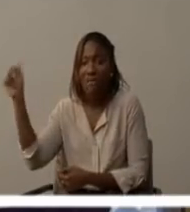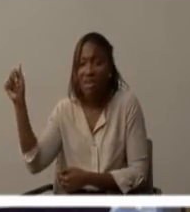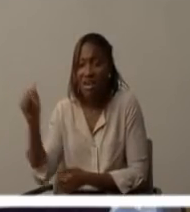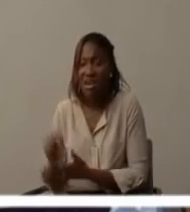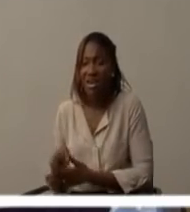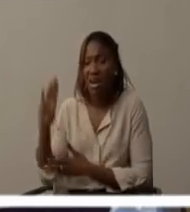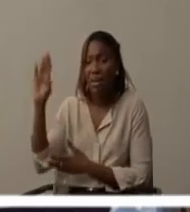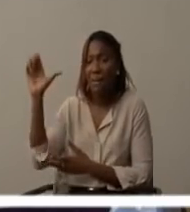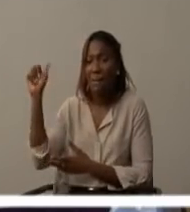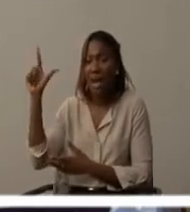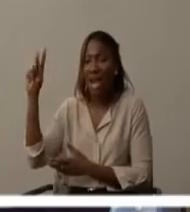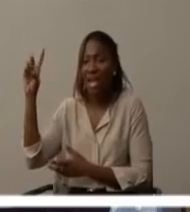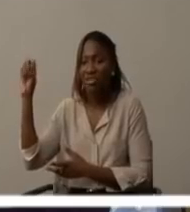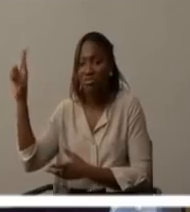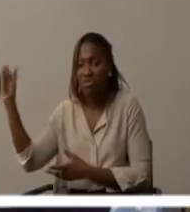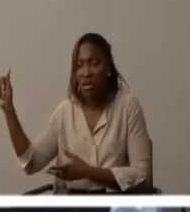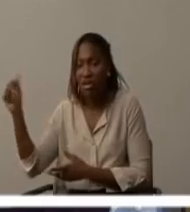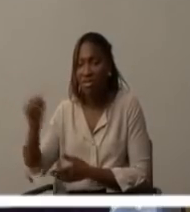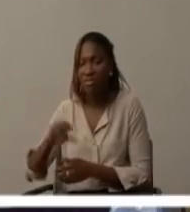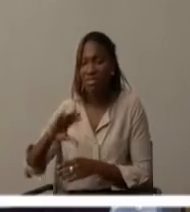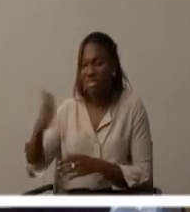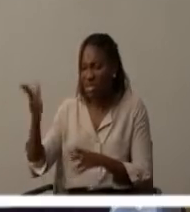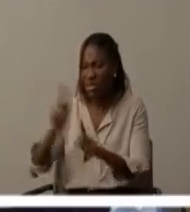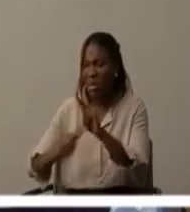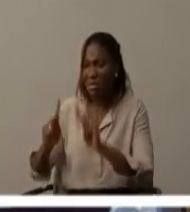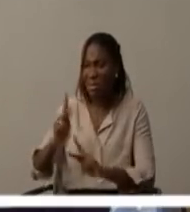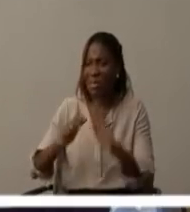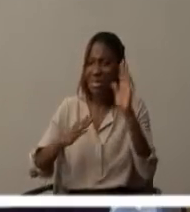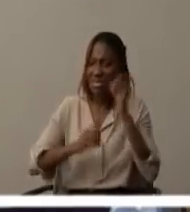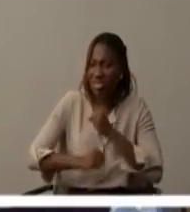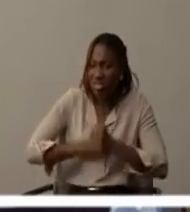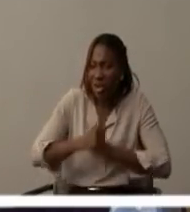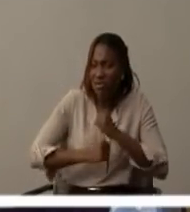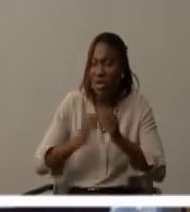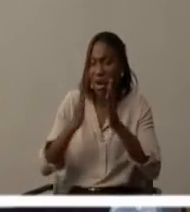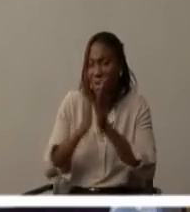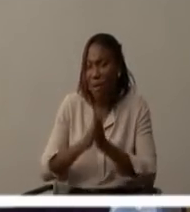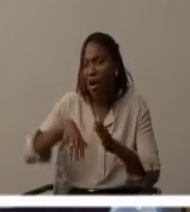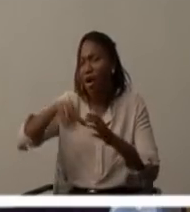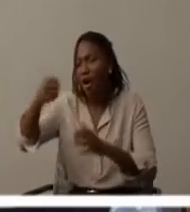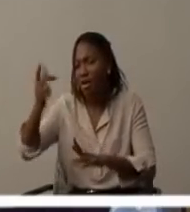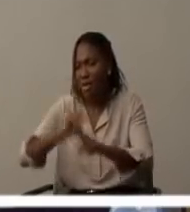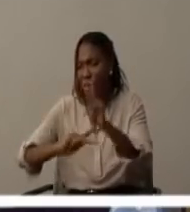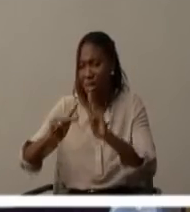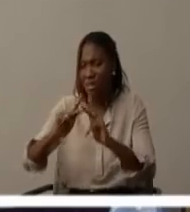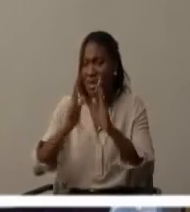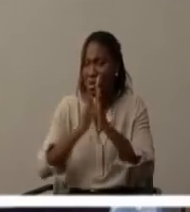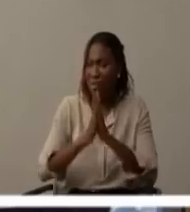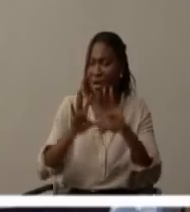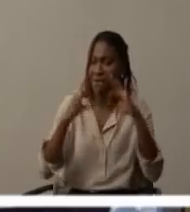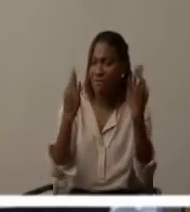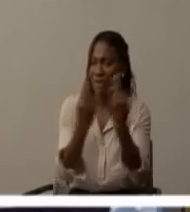Balandra. Pray for people and their families who have died. Let's move our attention from us now.